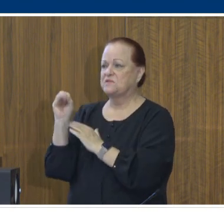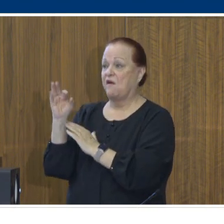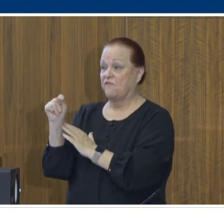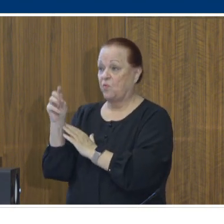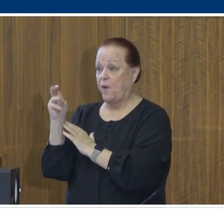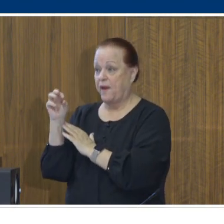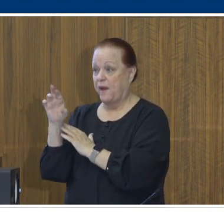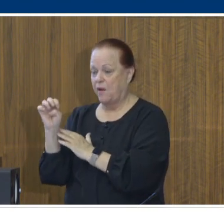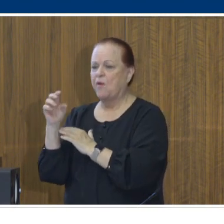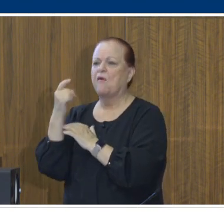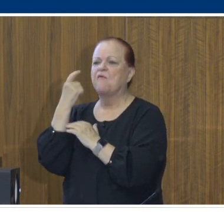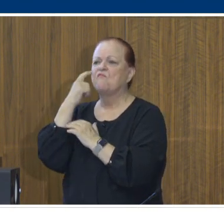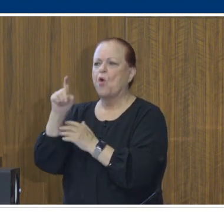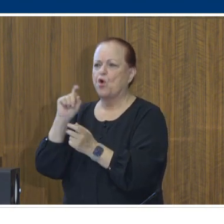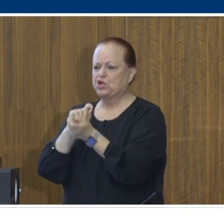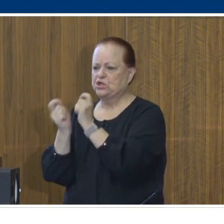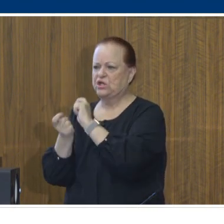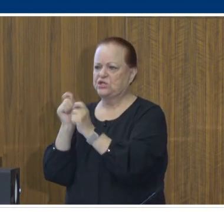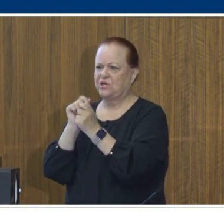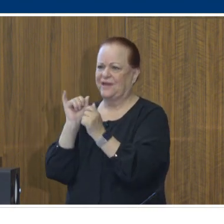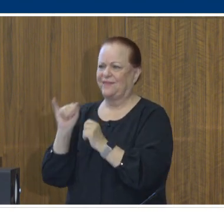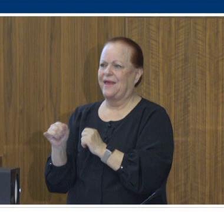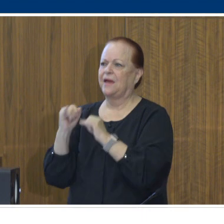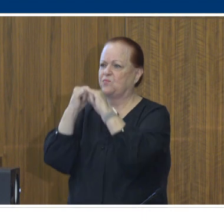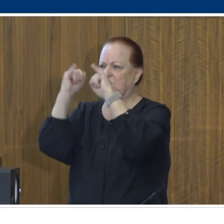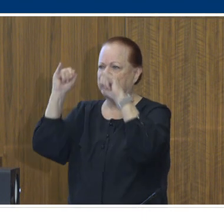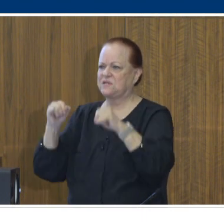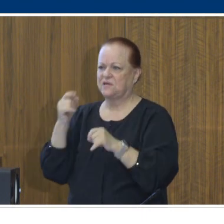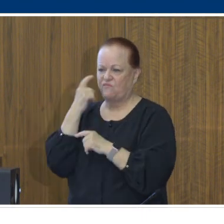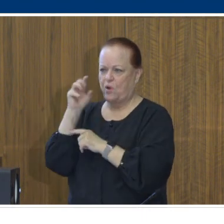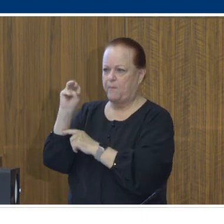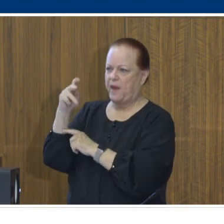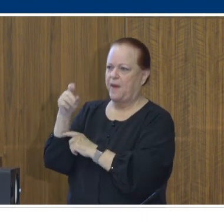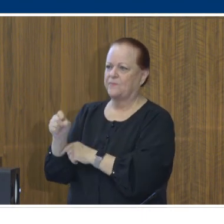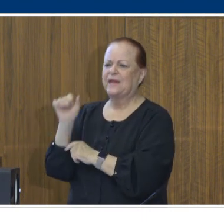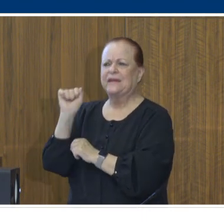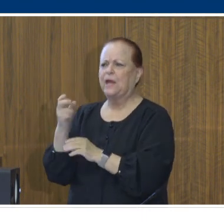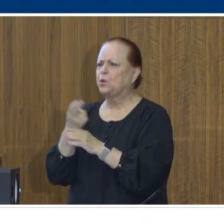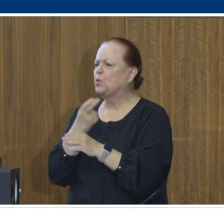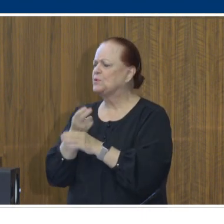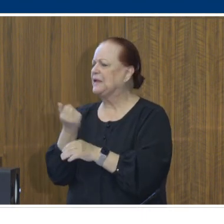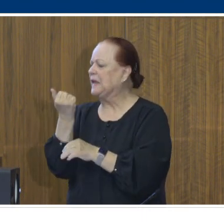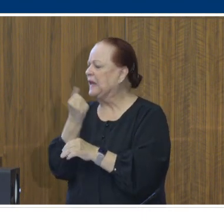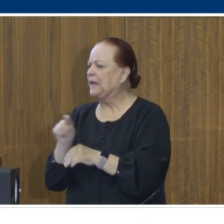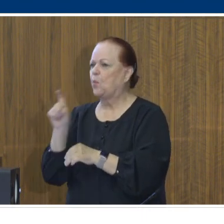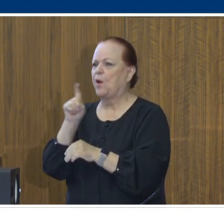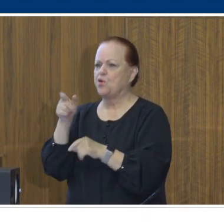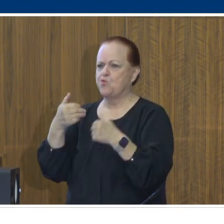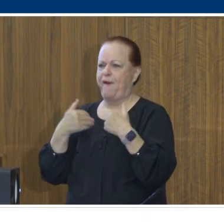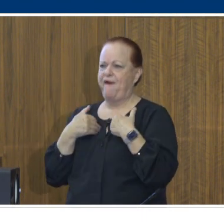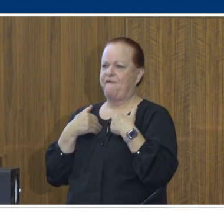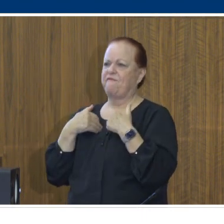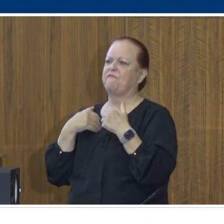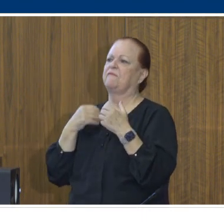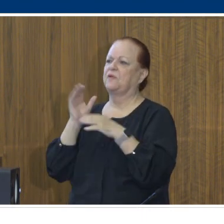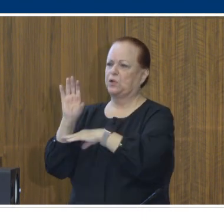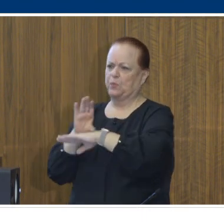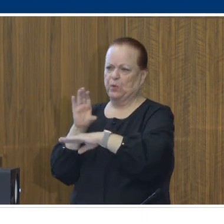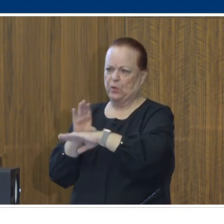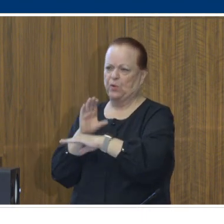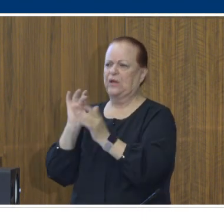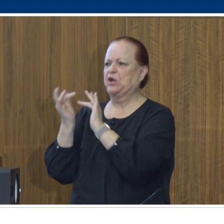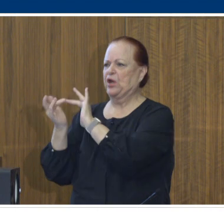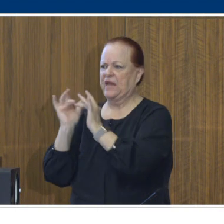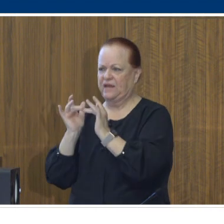submit maps. It's a web-based program that can be used from any place that you may have internet access, whether that's at